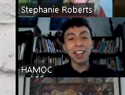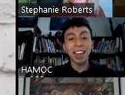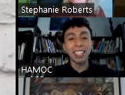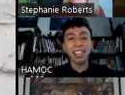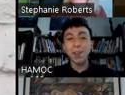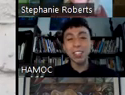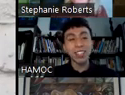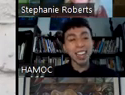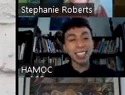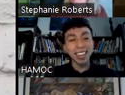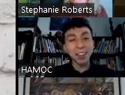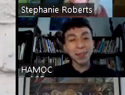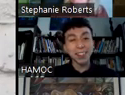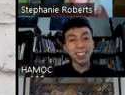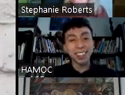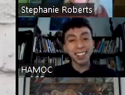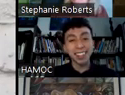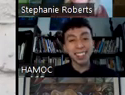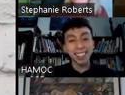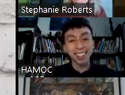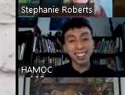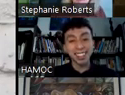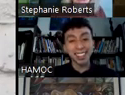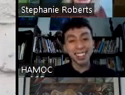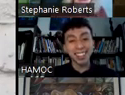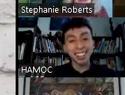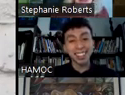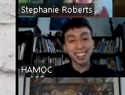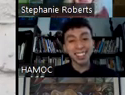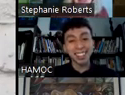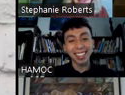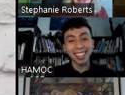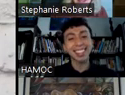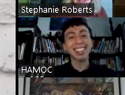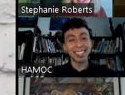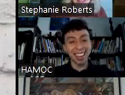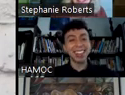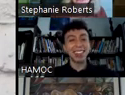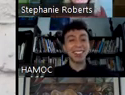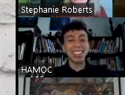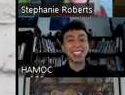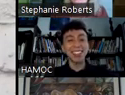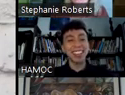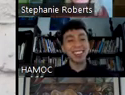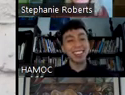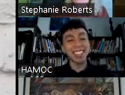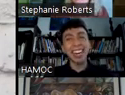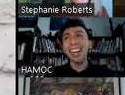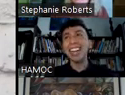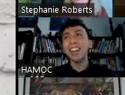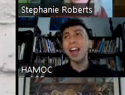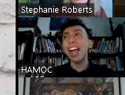I definitely have to ask now, what's your cat's name? His name is Bullet. I love it. That's so